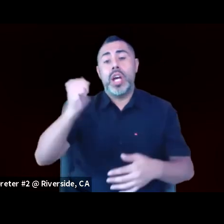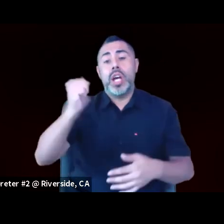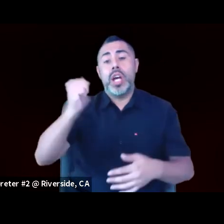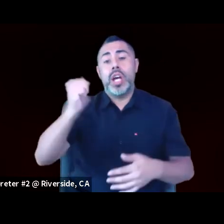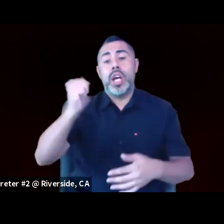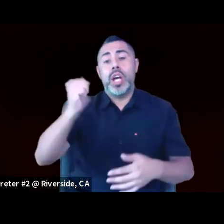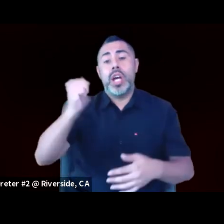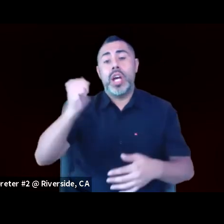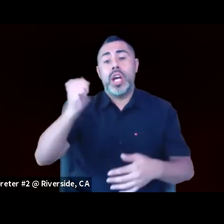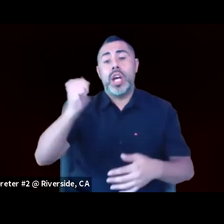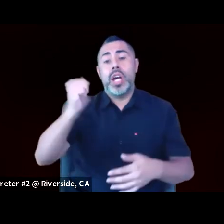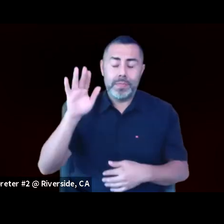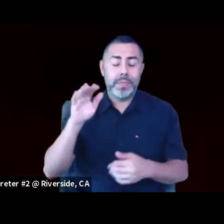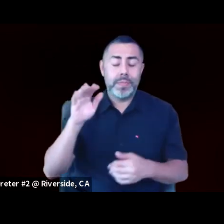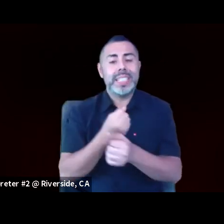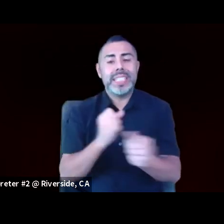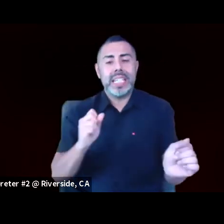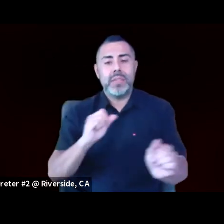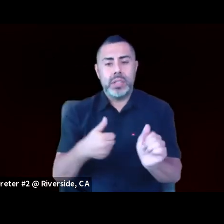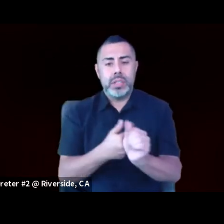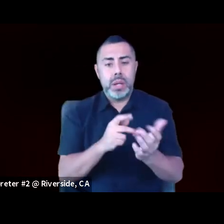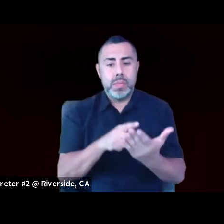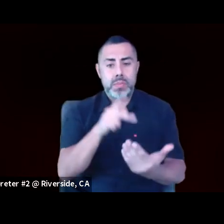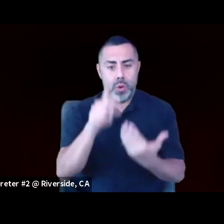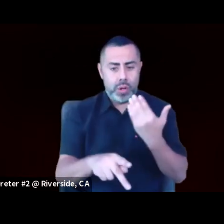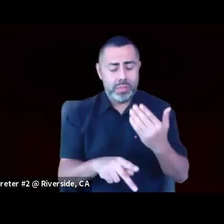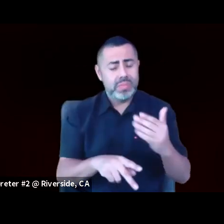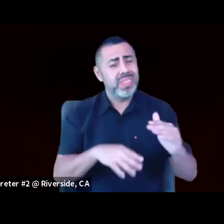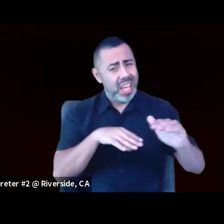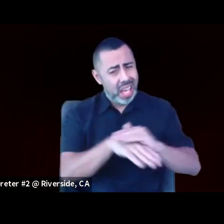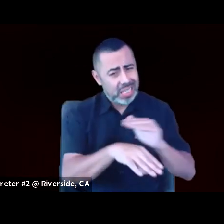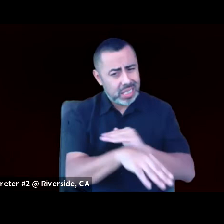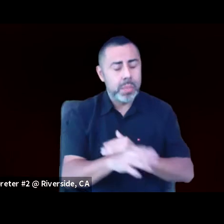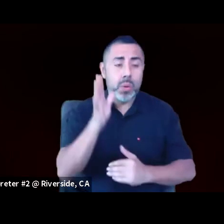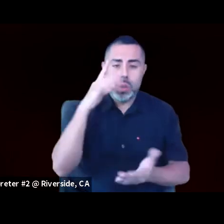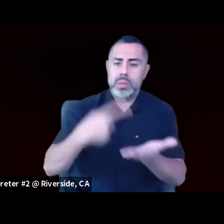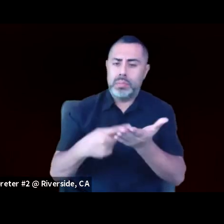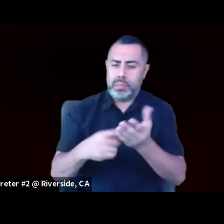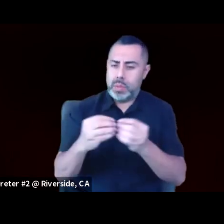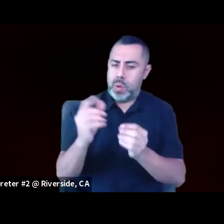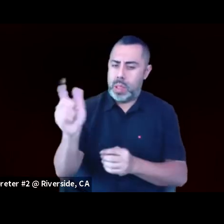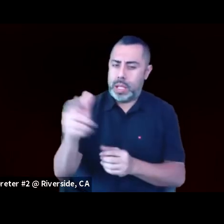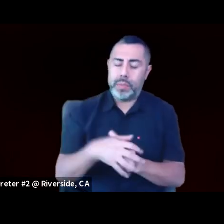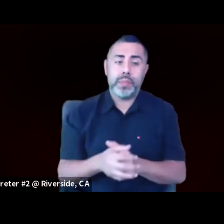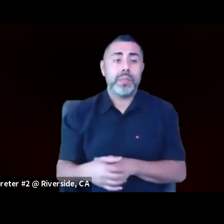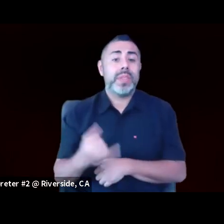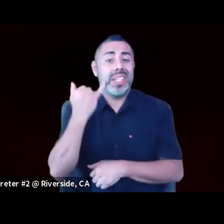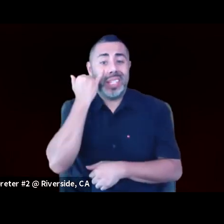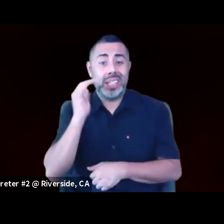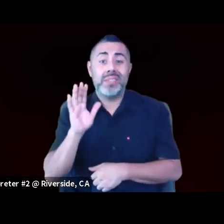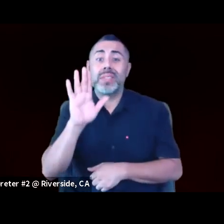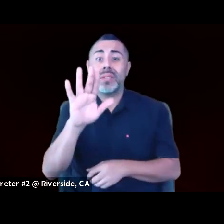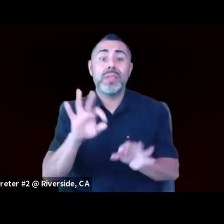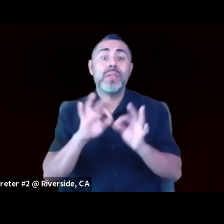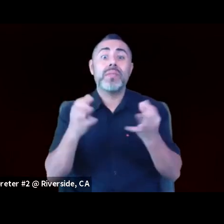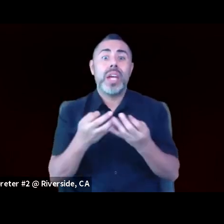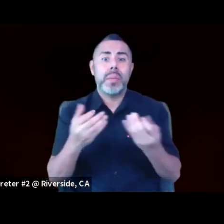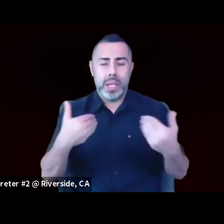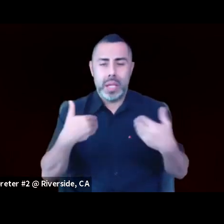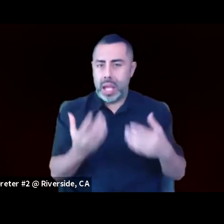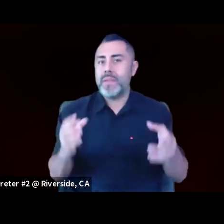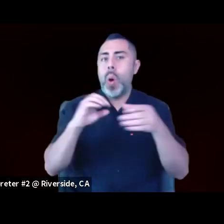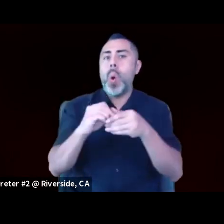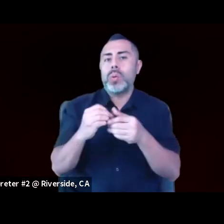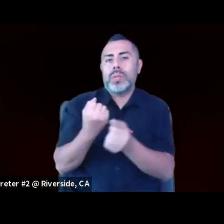programs. I'll talk more about them later. If you have a family safety net and you have resources to